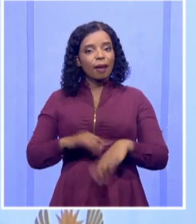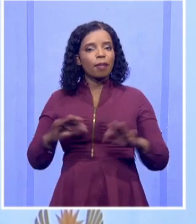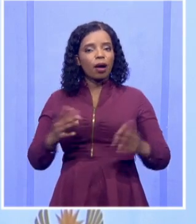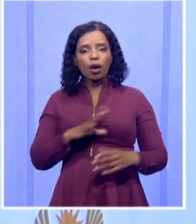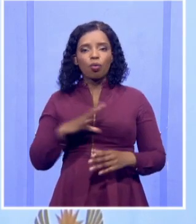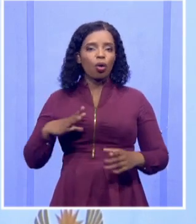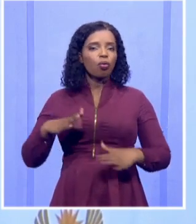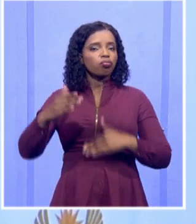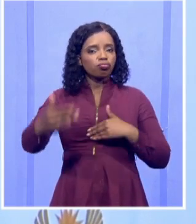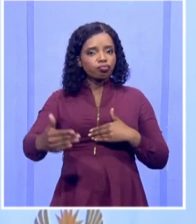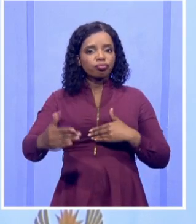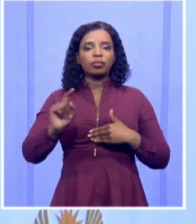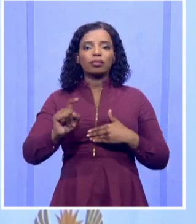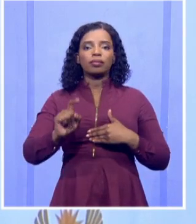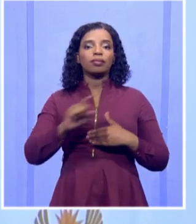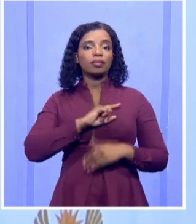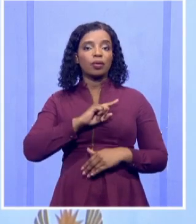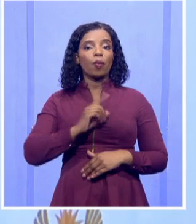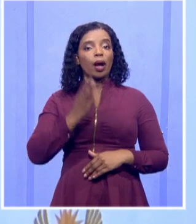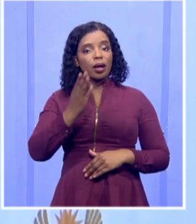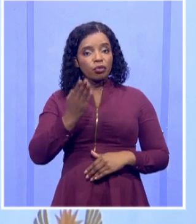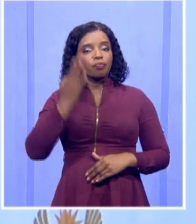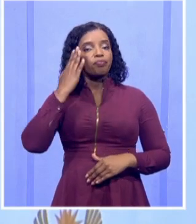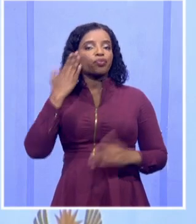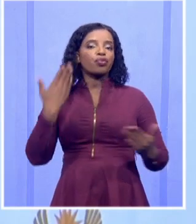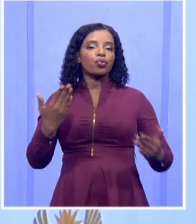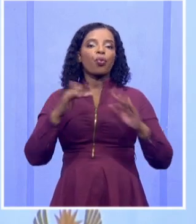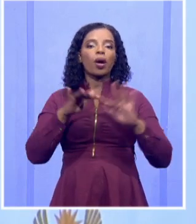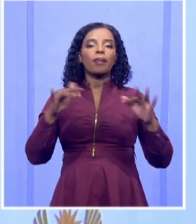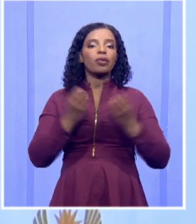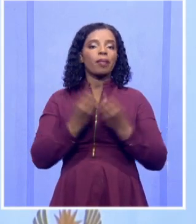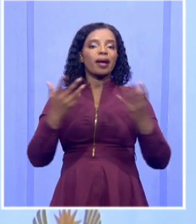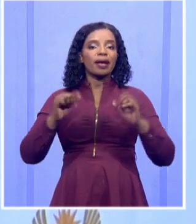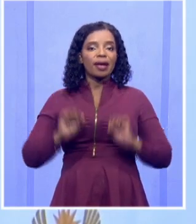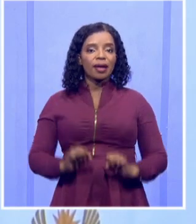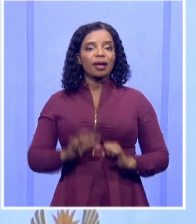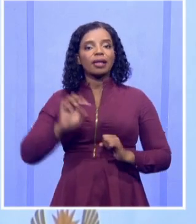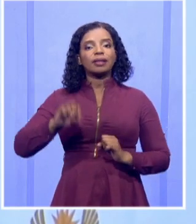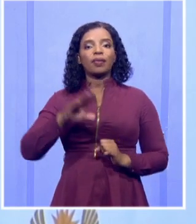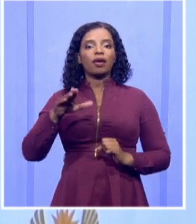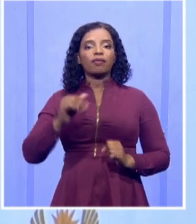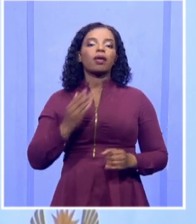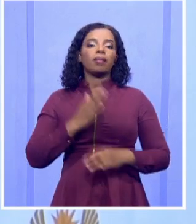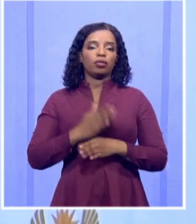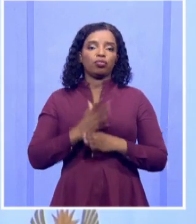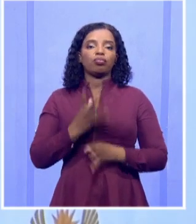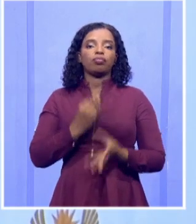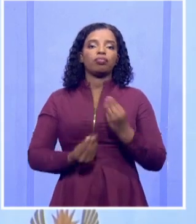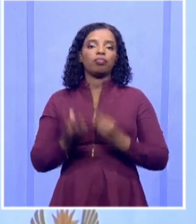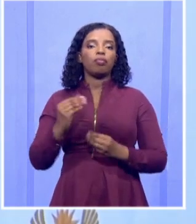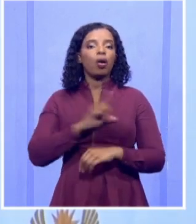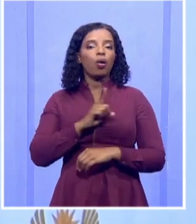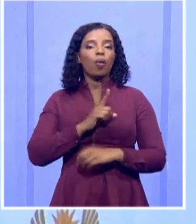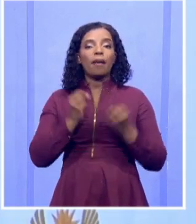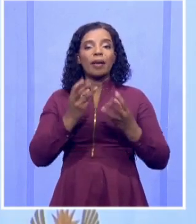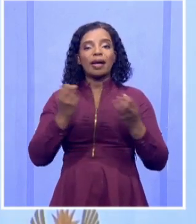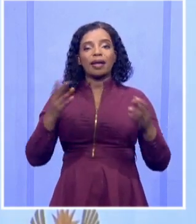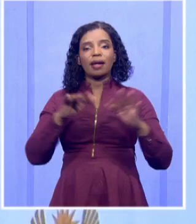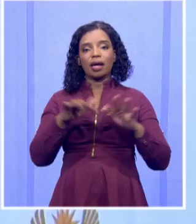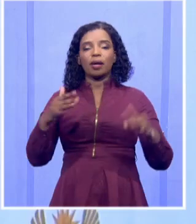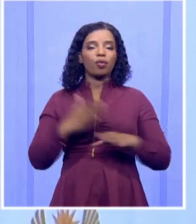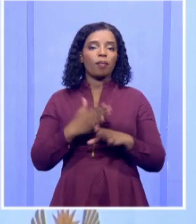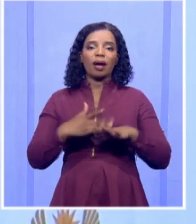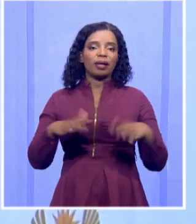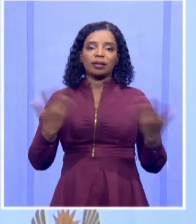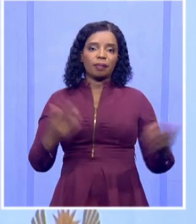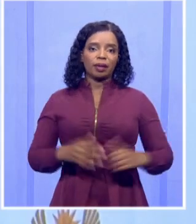as you would know, job creation for a myriad of South Africans who find themselves outside of the employment stakes. So we continue